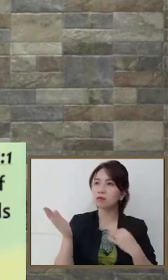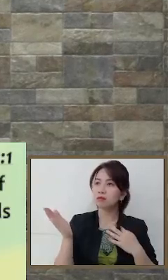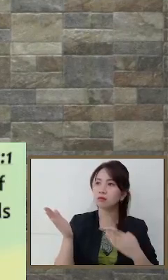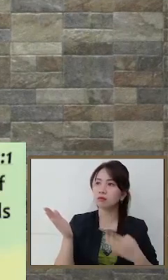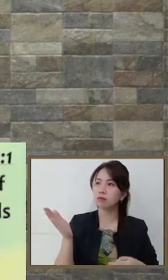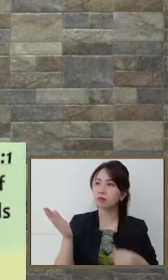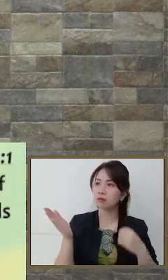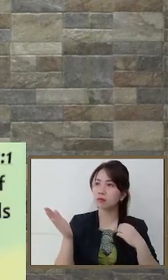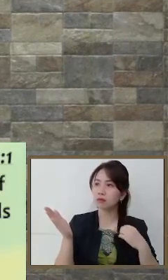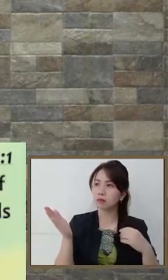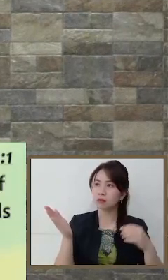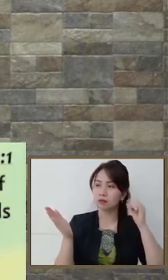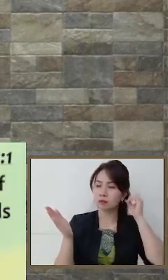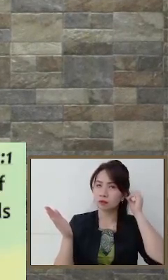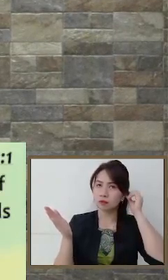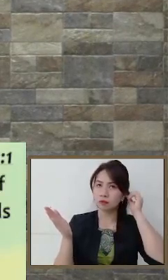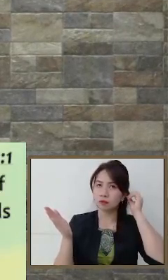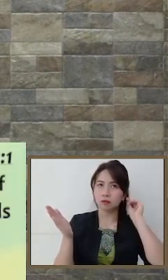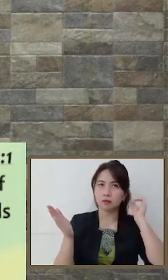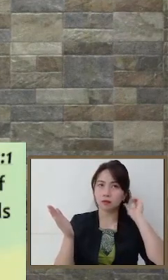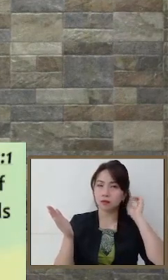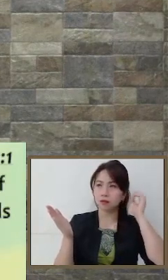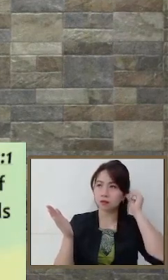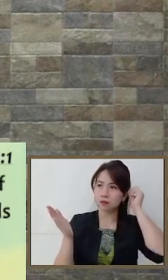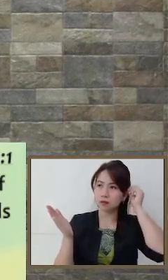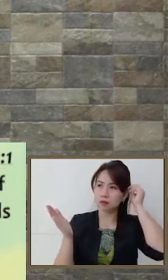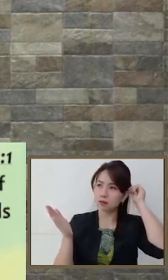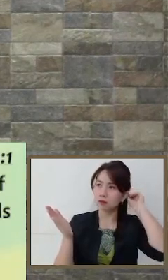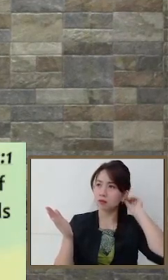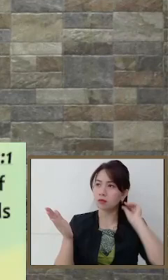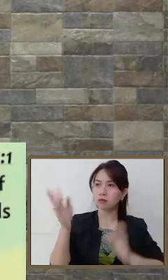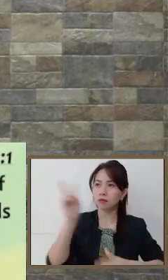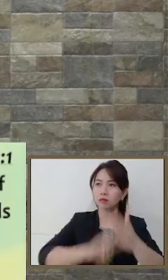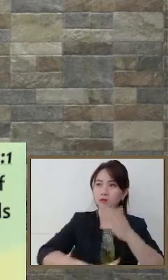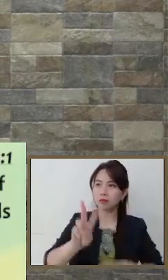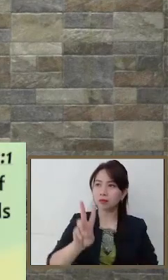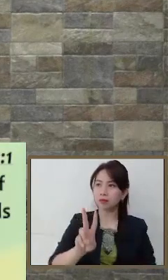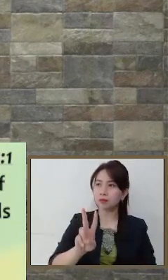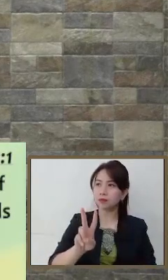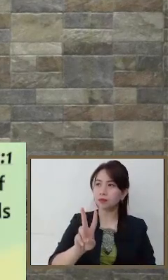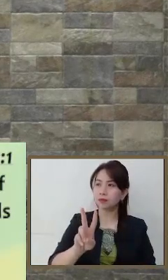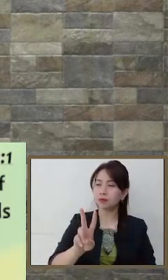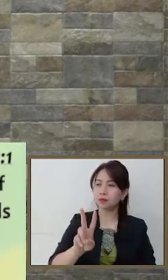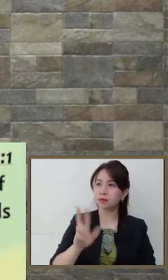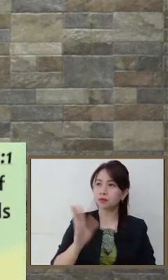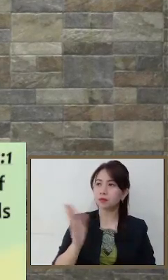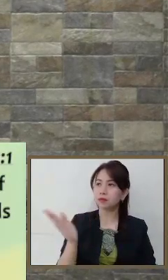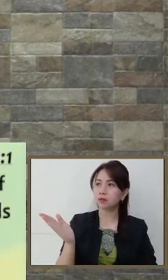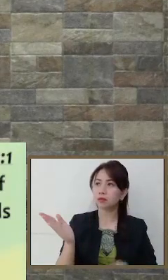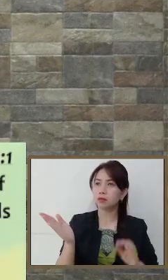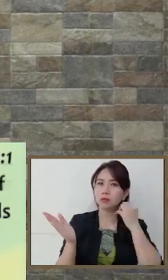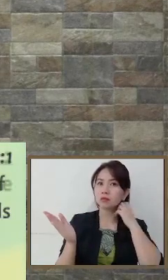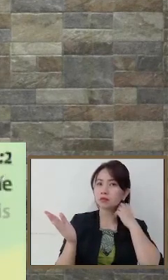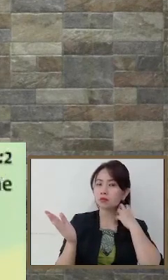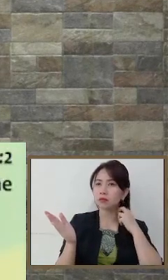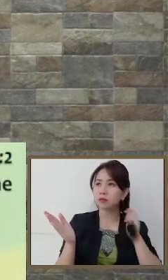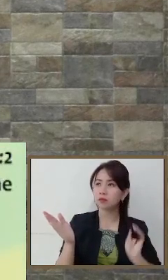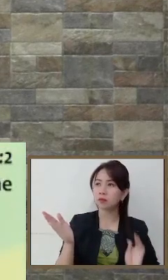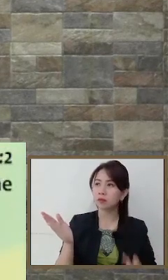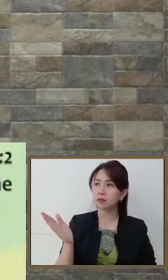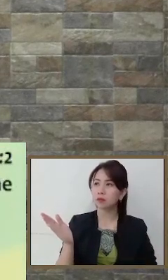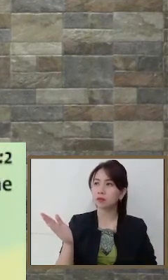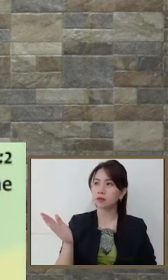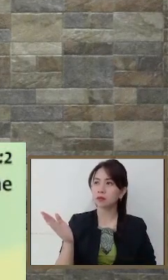which had brought him down teeter verse number two and the Lord was with Joseph and he was a prosperous